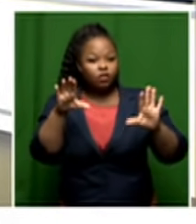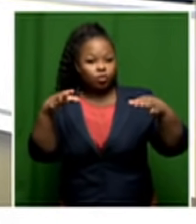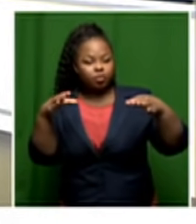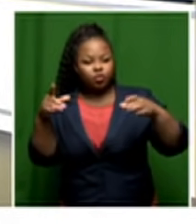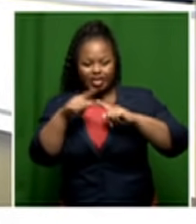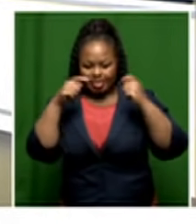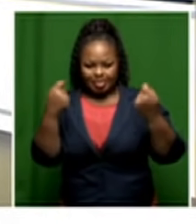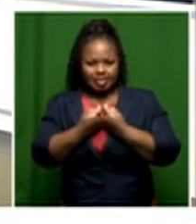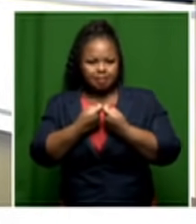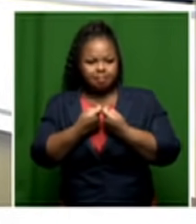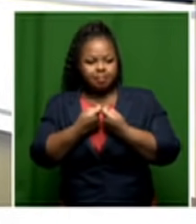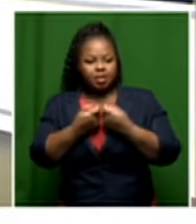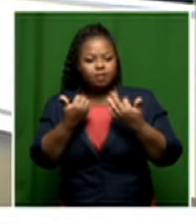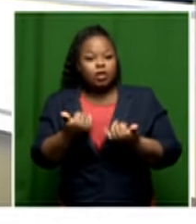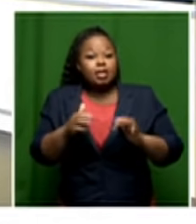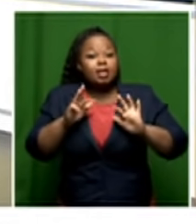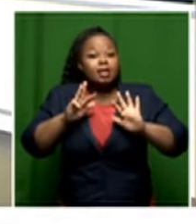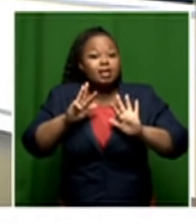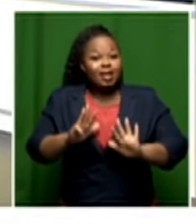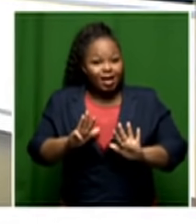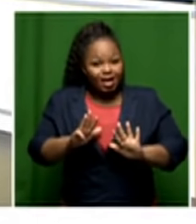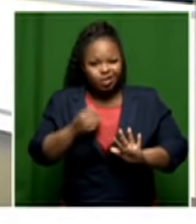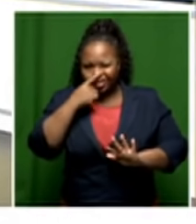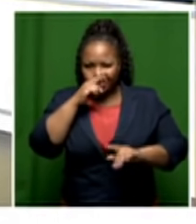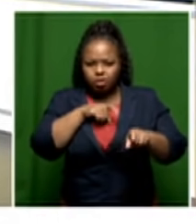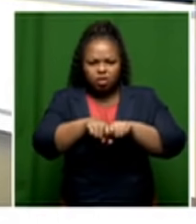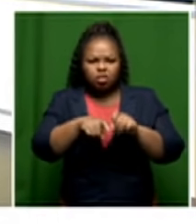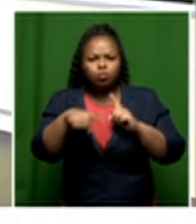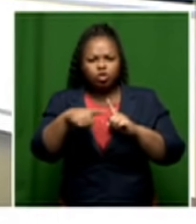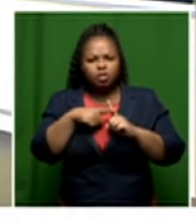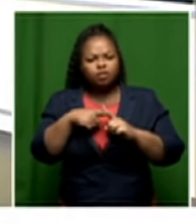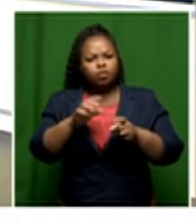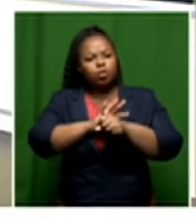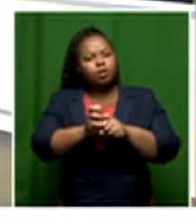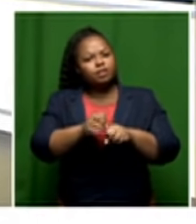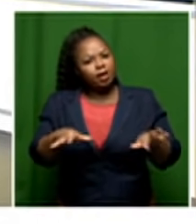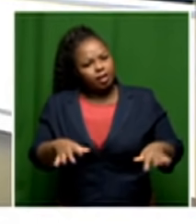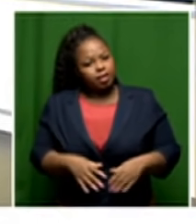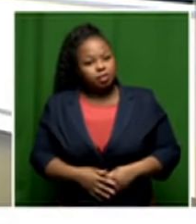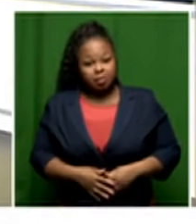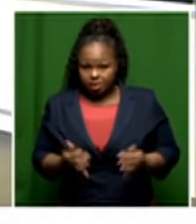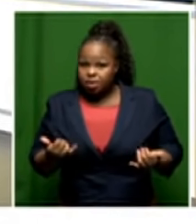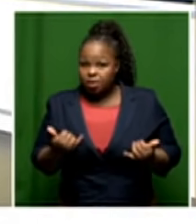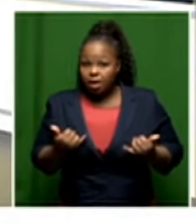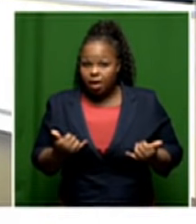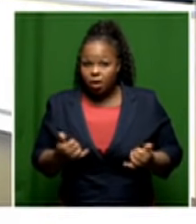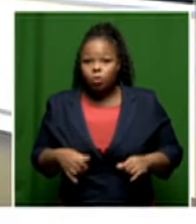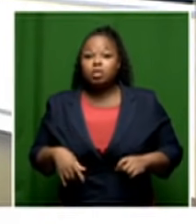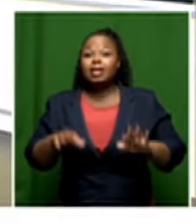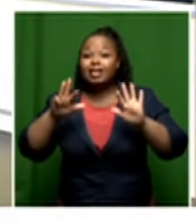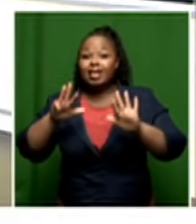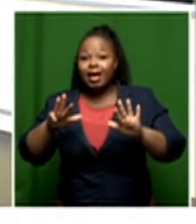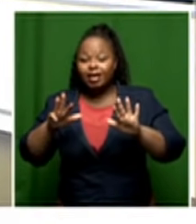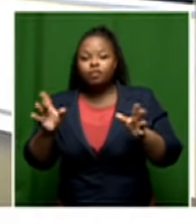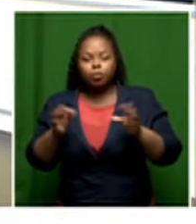entire team, 9 of them tested positive for COVID-19. This is right now, so they are positive right